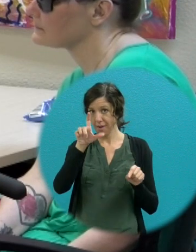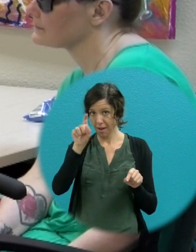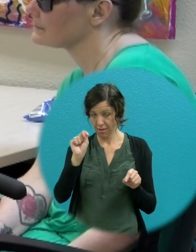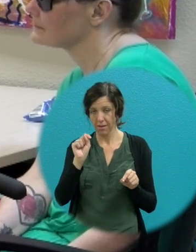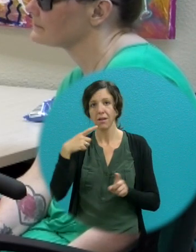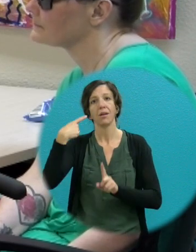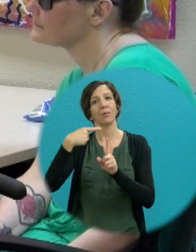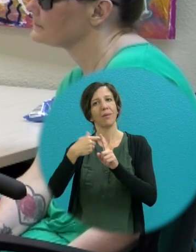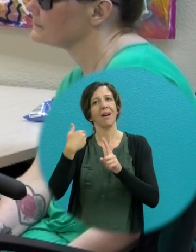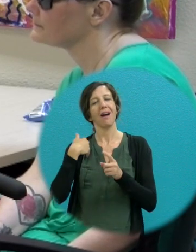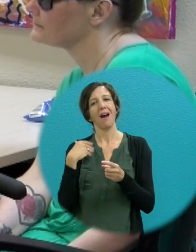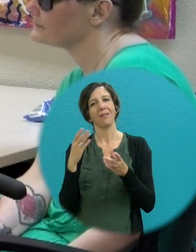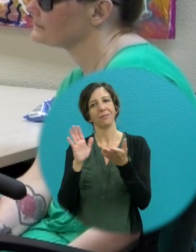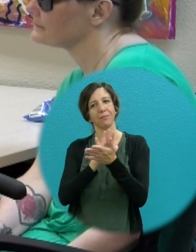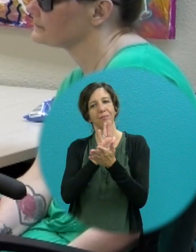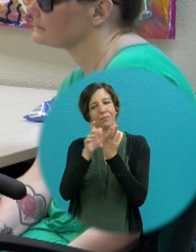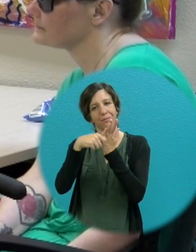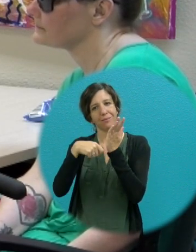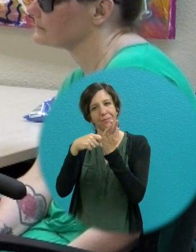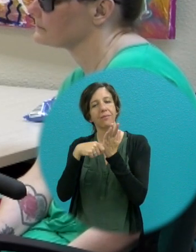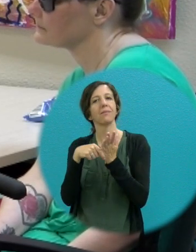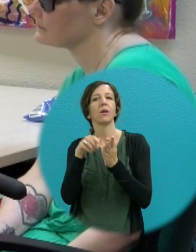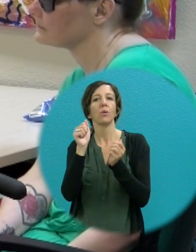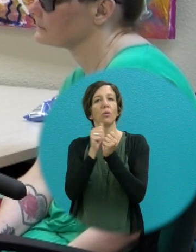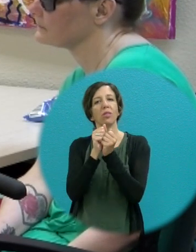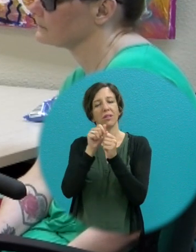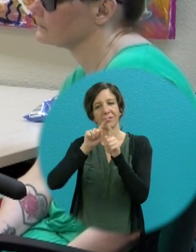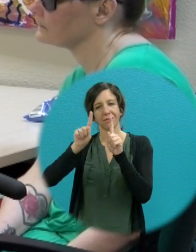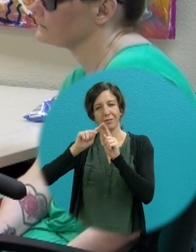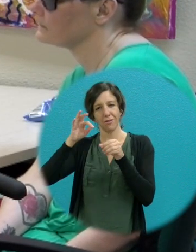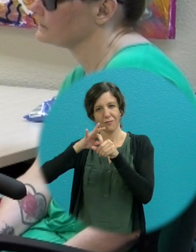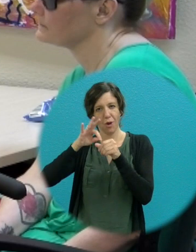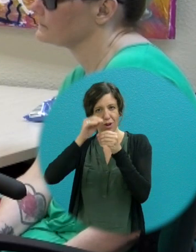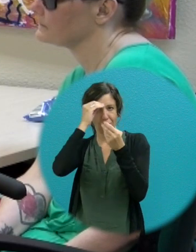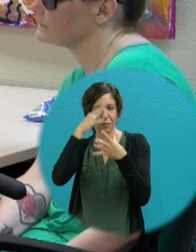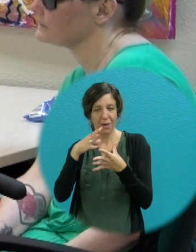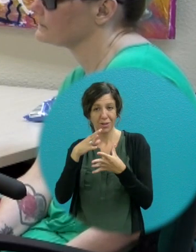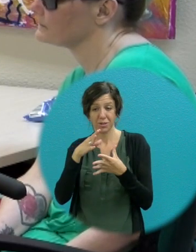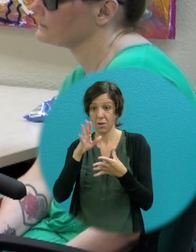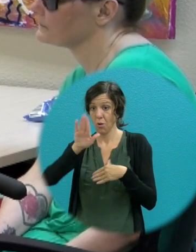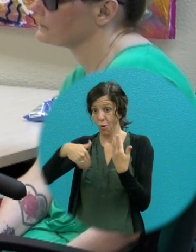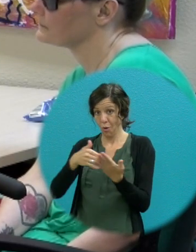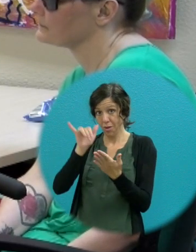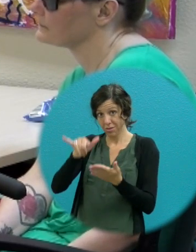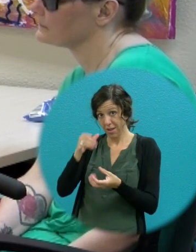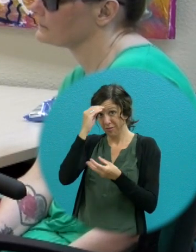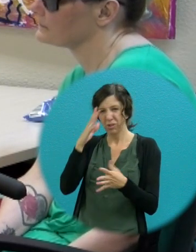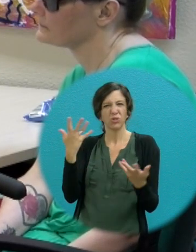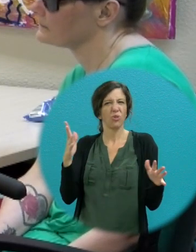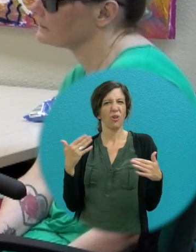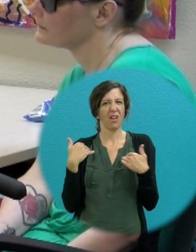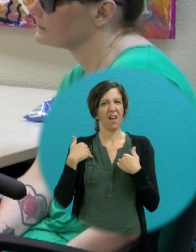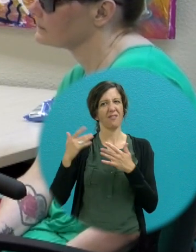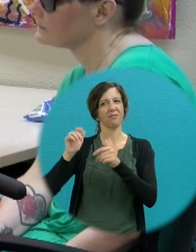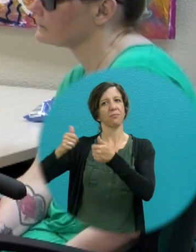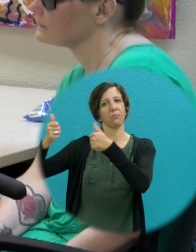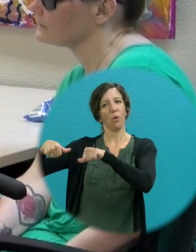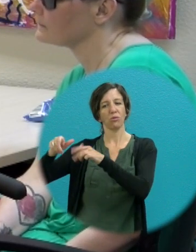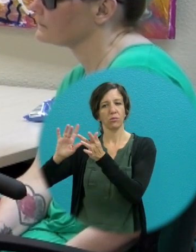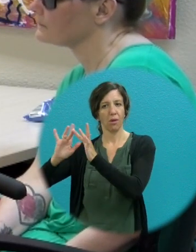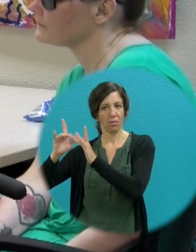inside. There will be a voter information pamphlet that you can read online. All the information will be